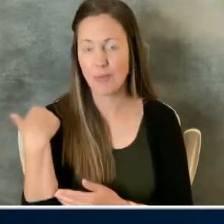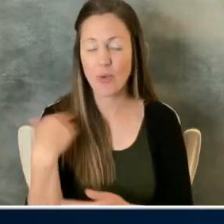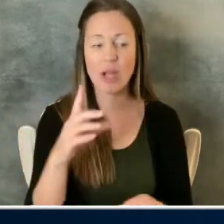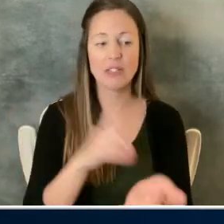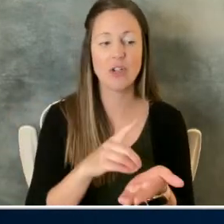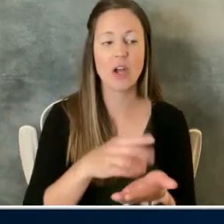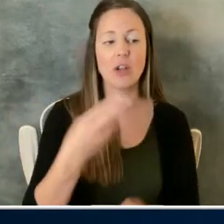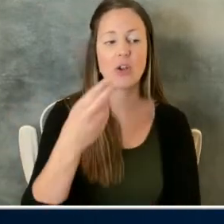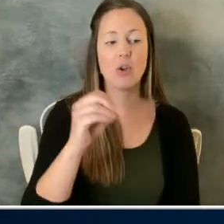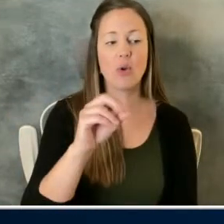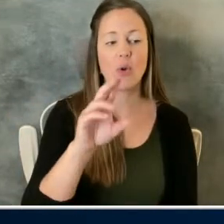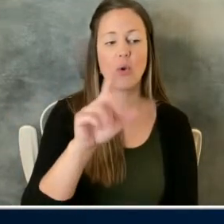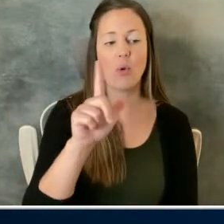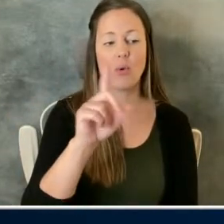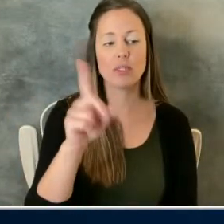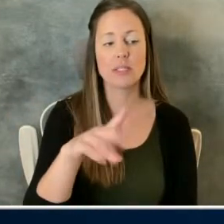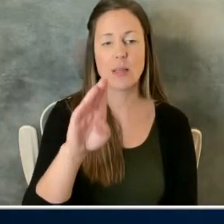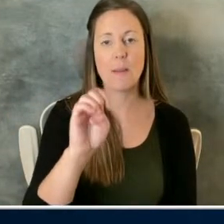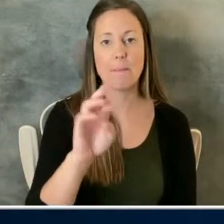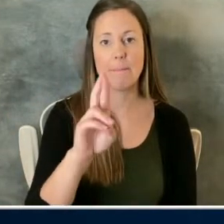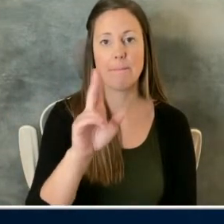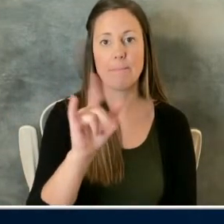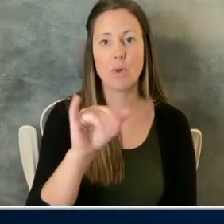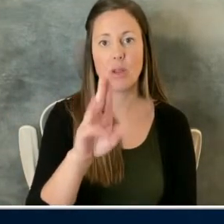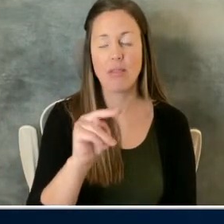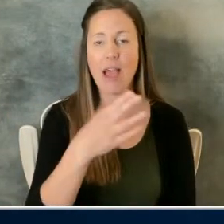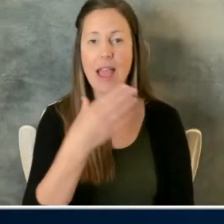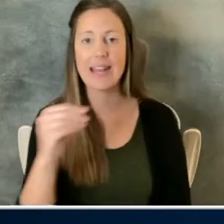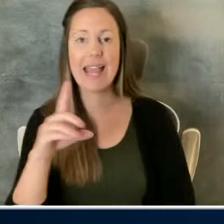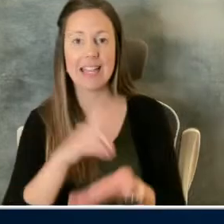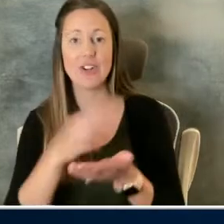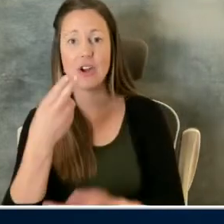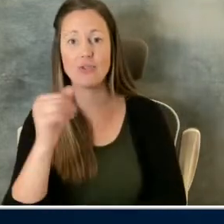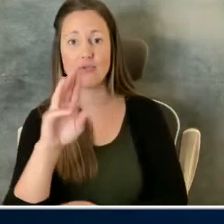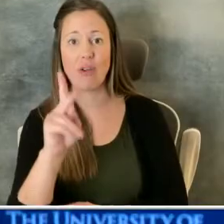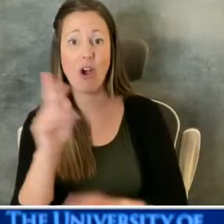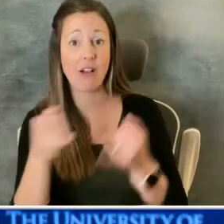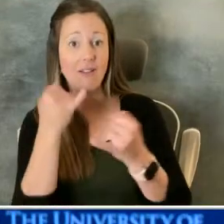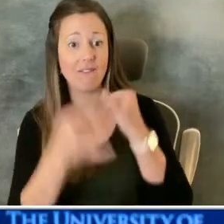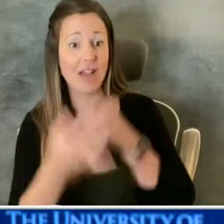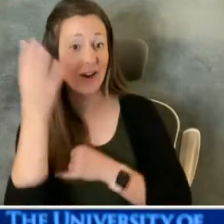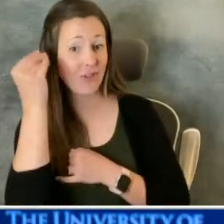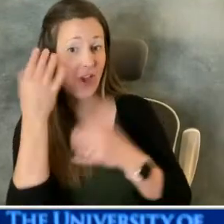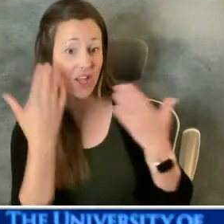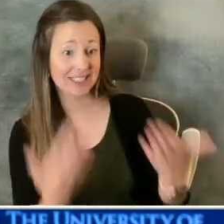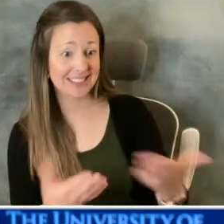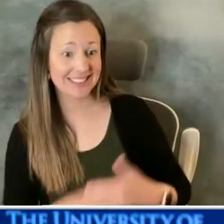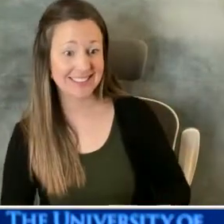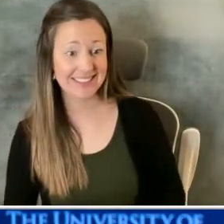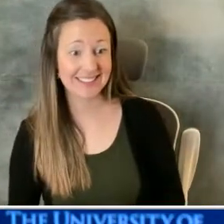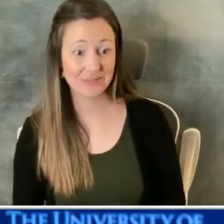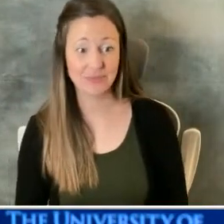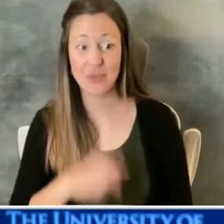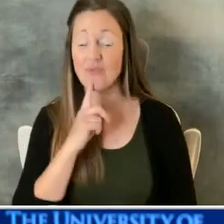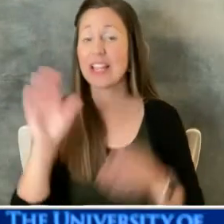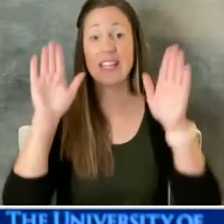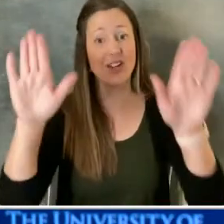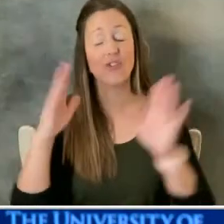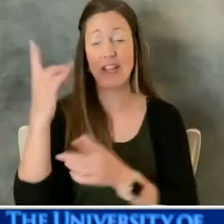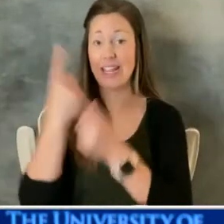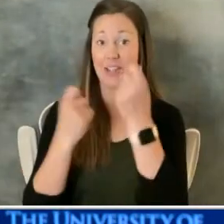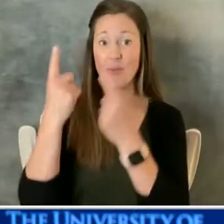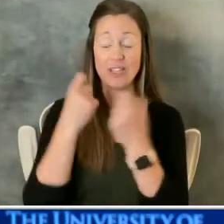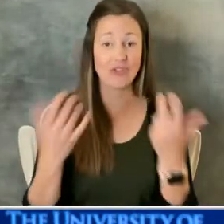exercise and cancer, and of course, Doc Hawk. Final thoughts, sir? I think these were great questions, continued. I think it